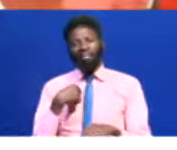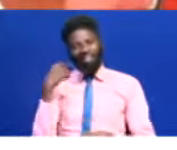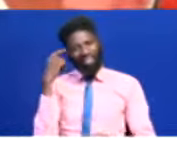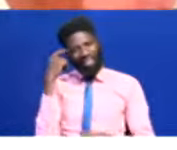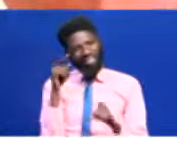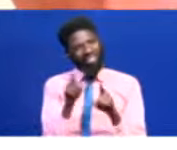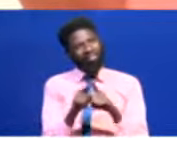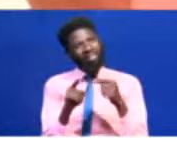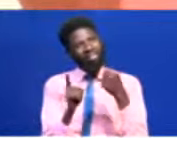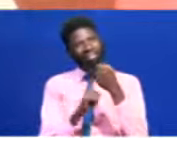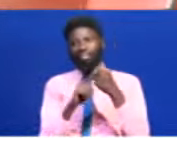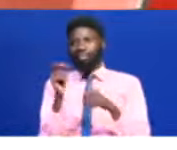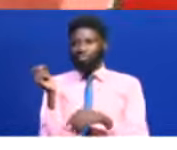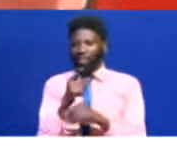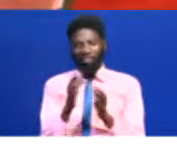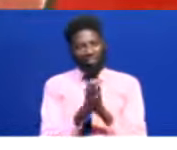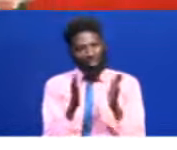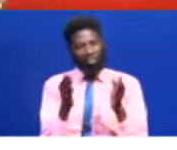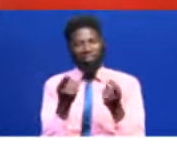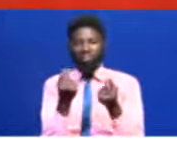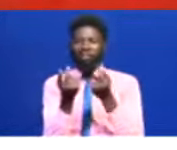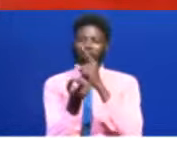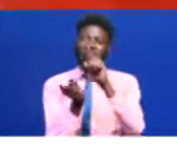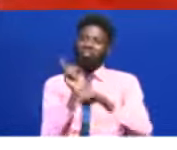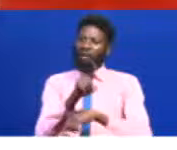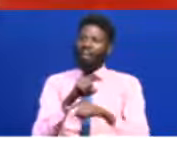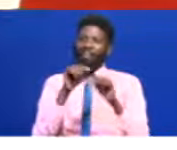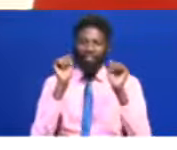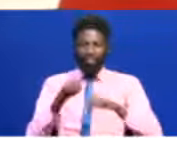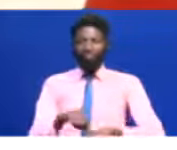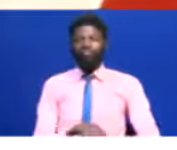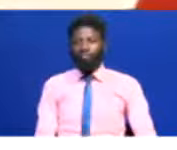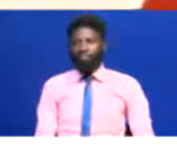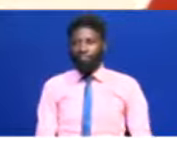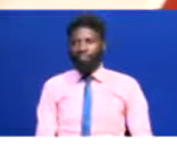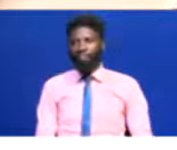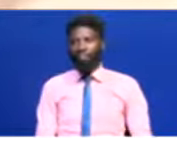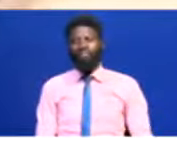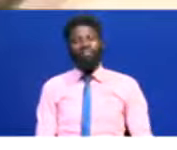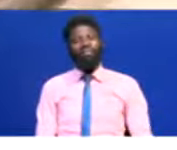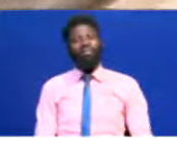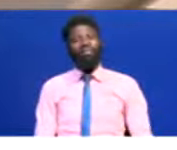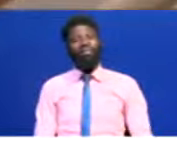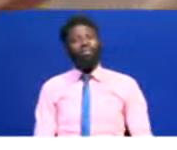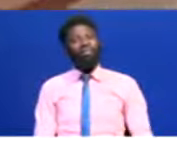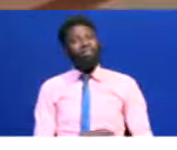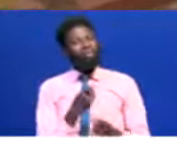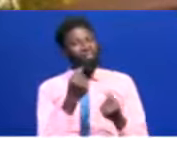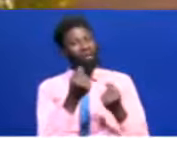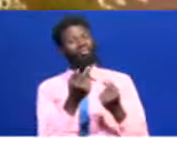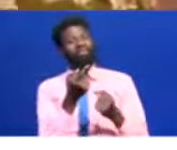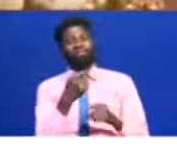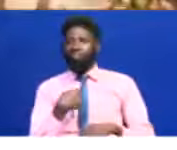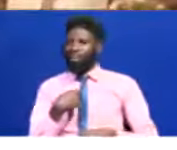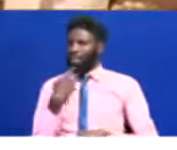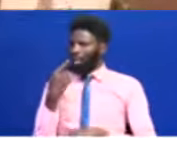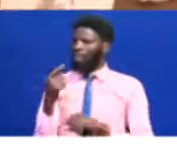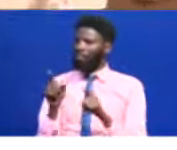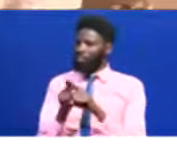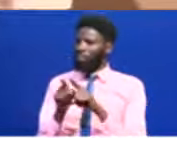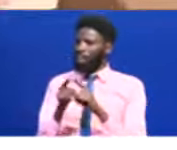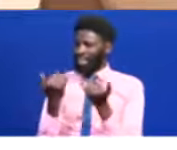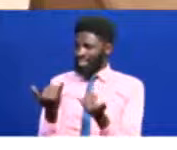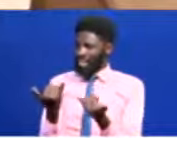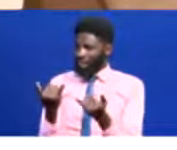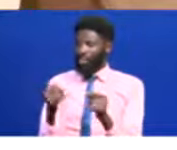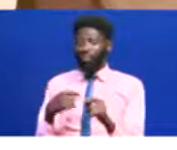within 6 months you can get back your money. So how soon can one get back their refund? That's what I'm saying. Yeah. Currently,